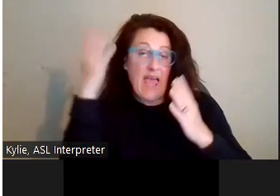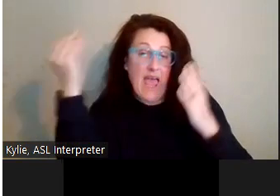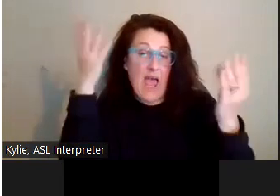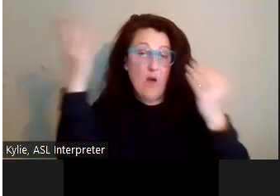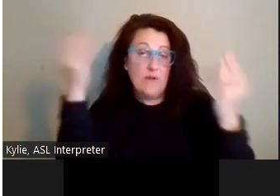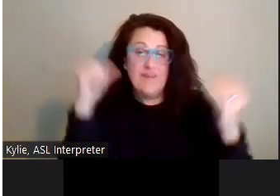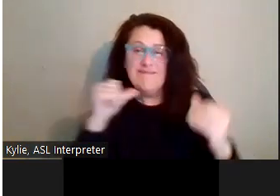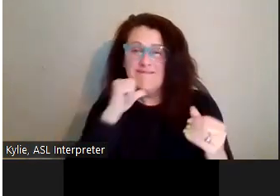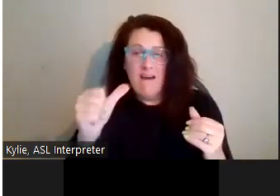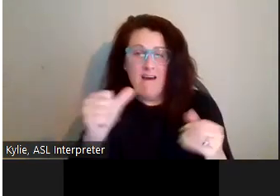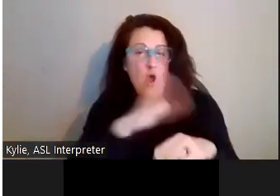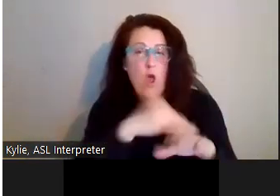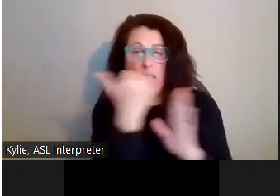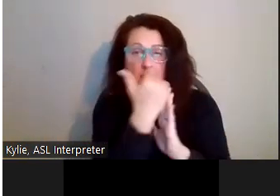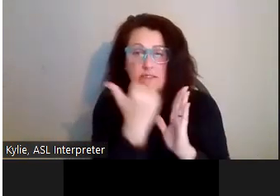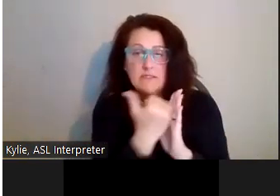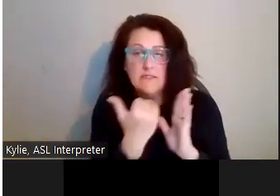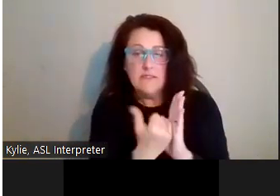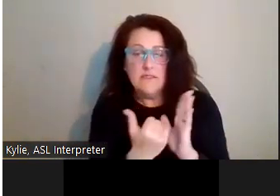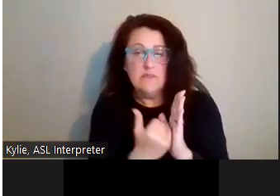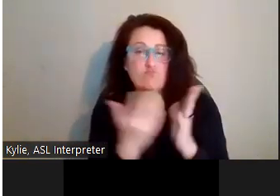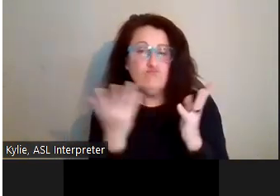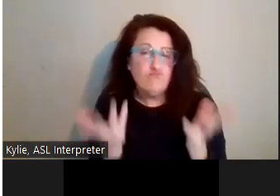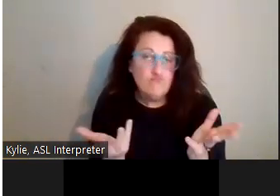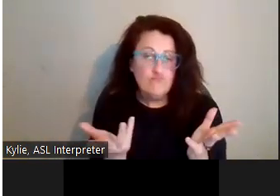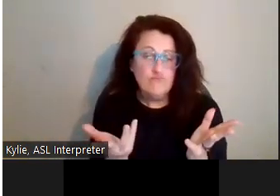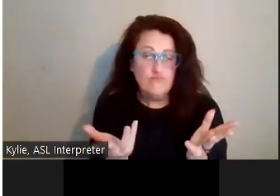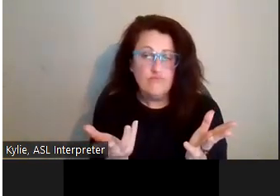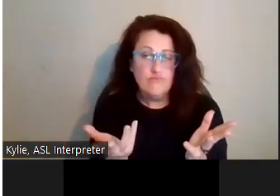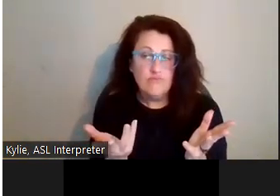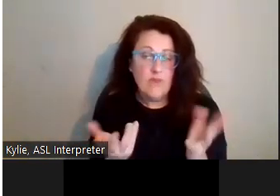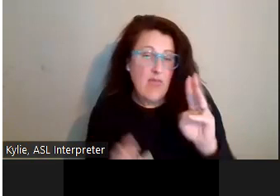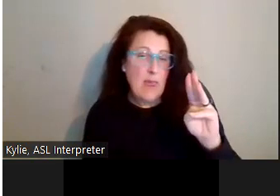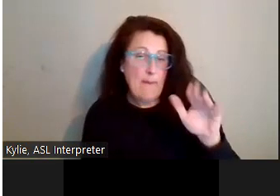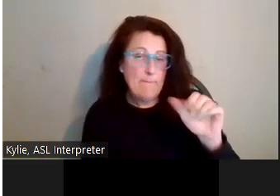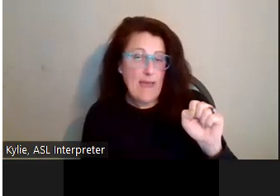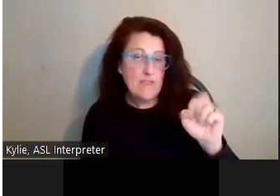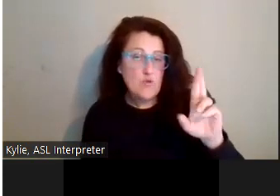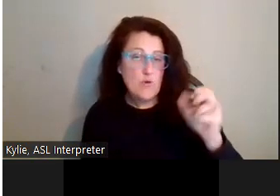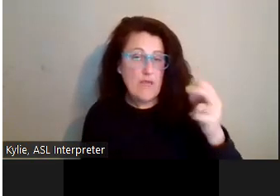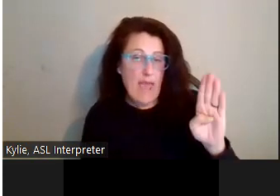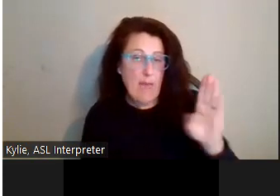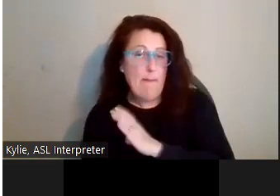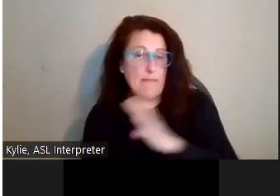this list, the Massachusetts Rehabilitation